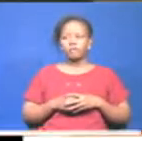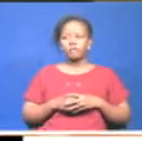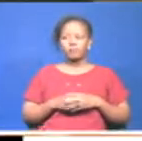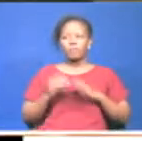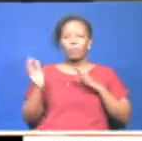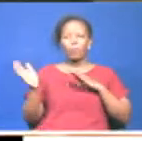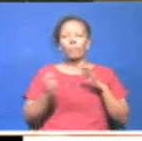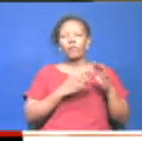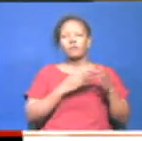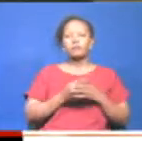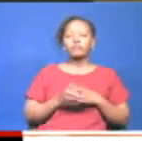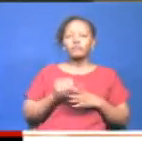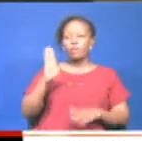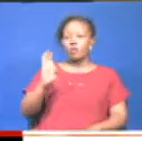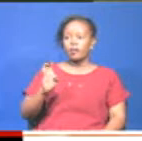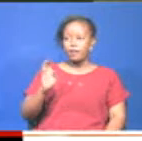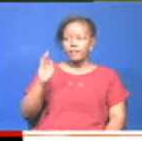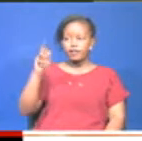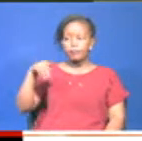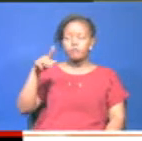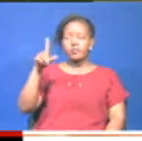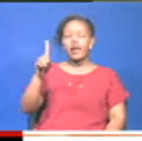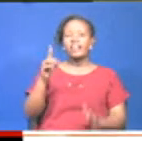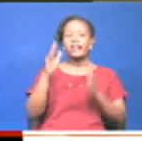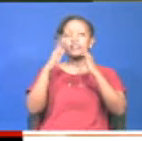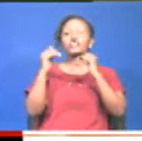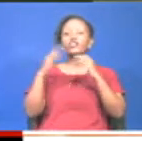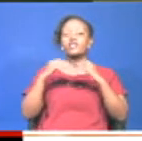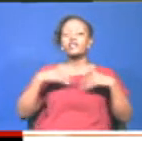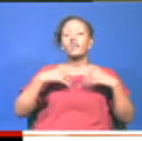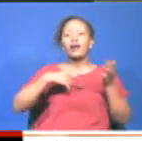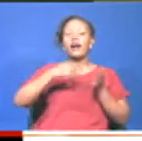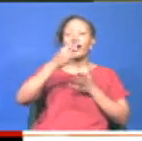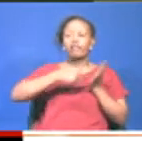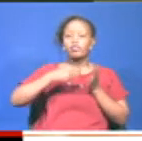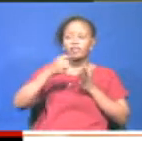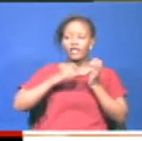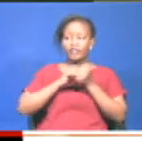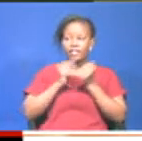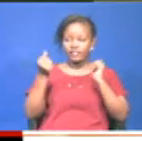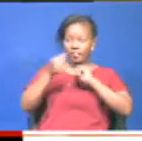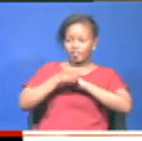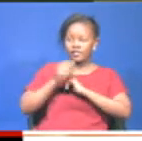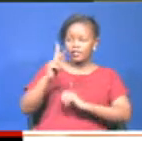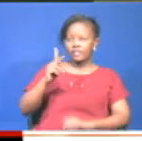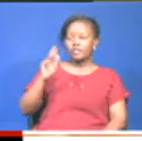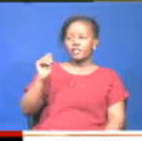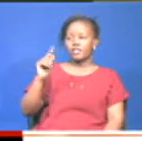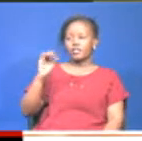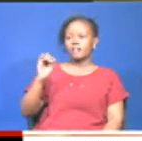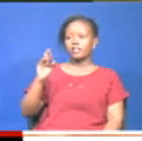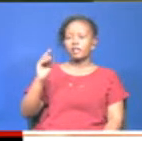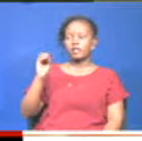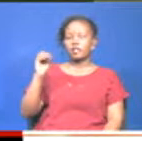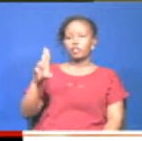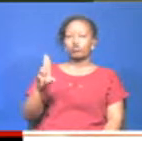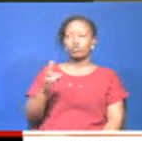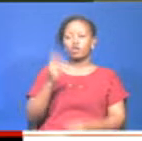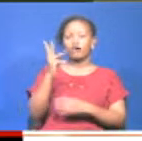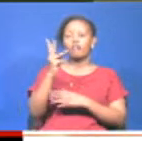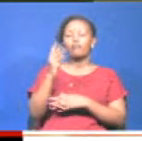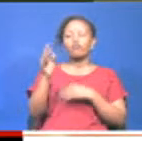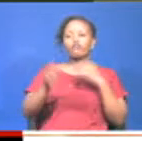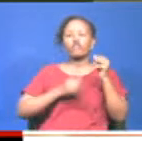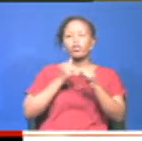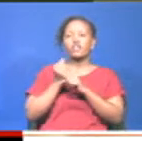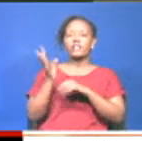English Premier League side Chelsea has signed centre-back Kalidou Koulibaly on a four-year deal from Serie